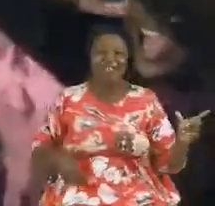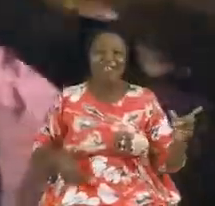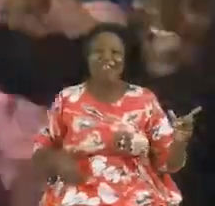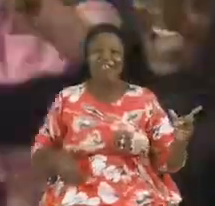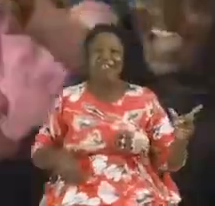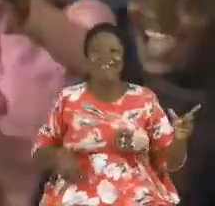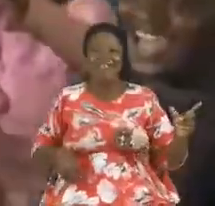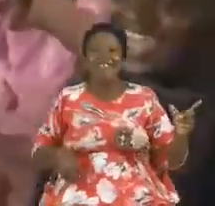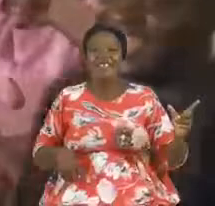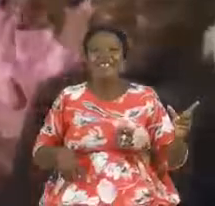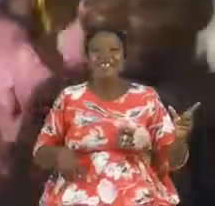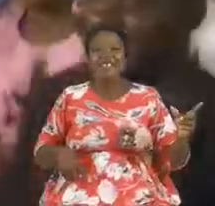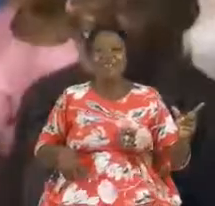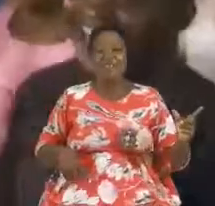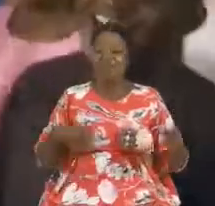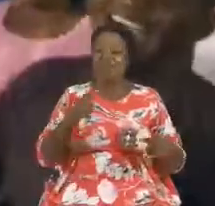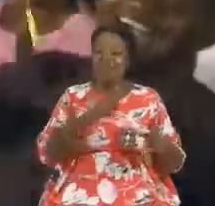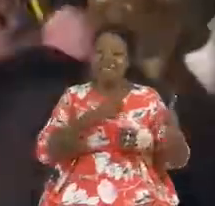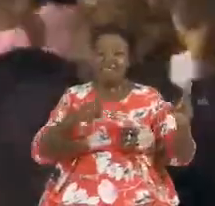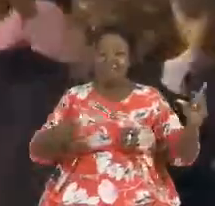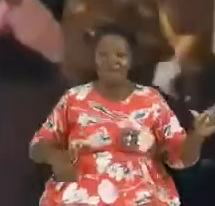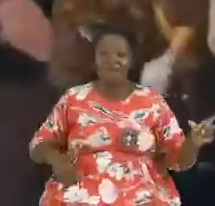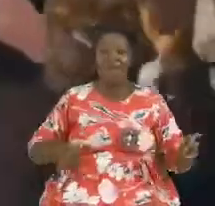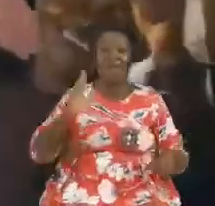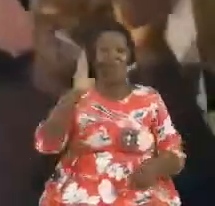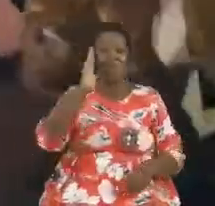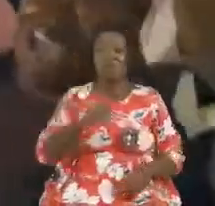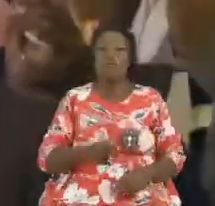there? I said praise the Lord.